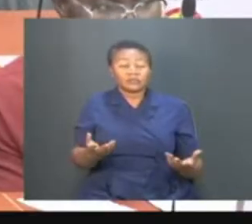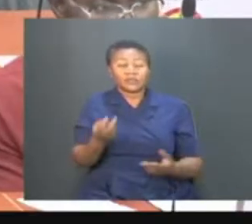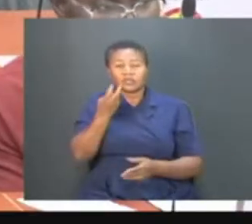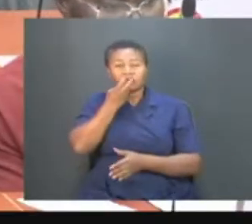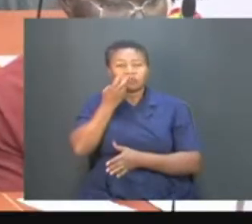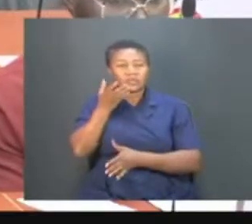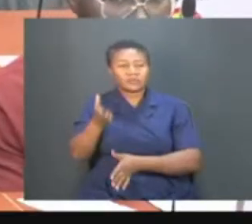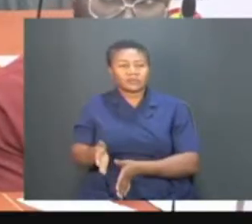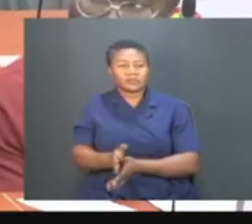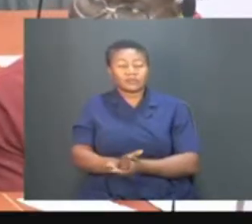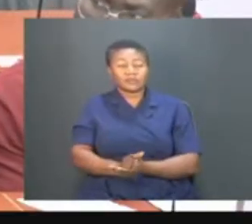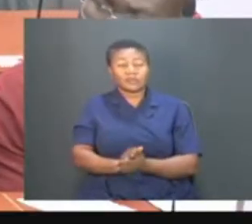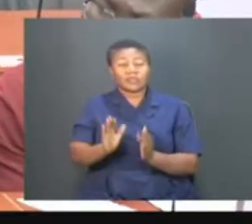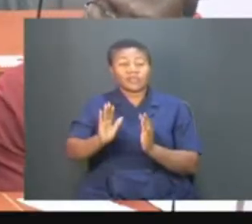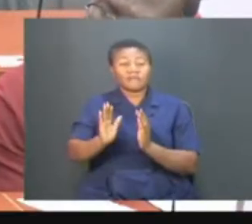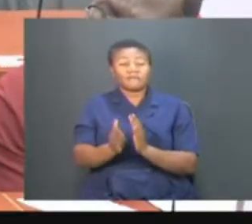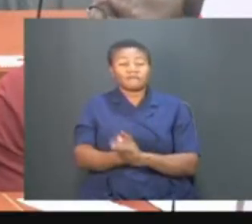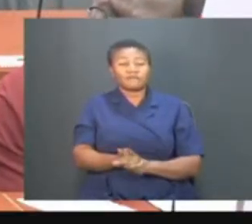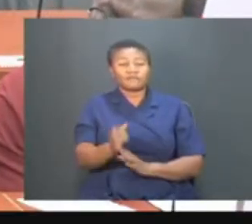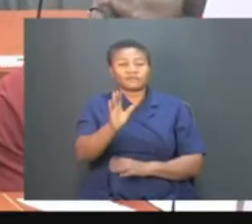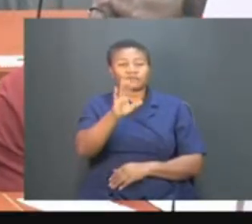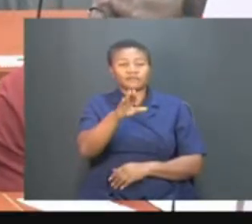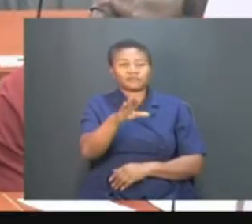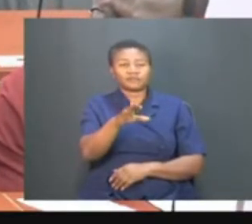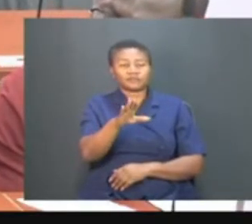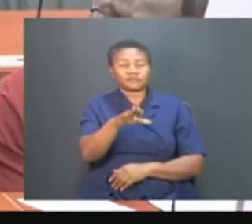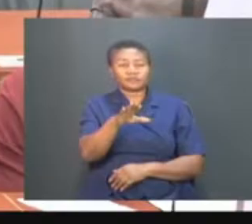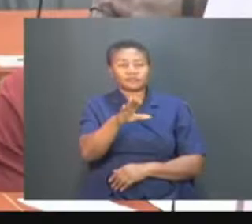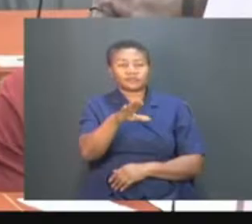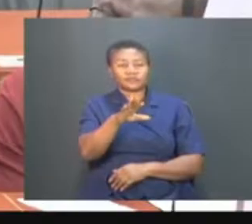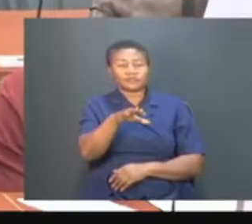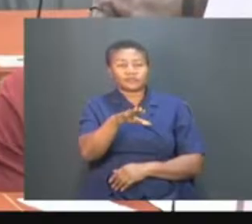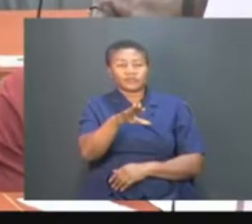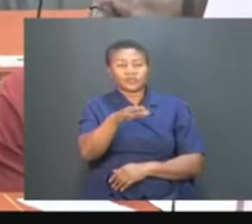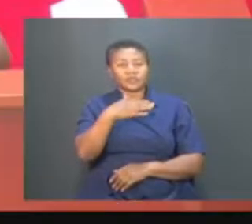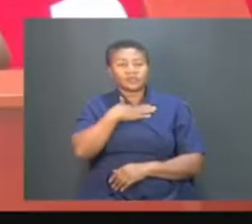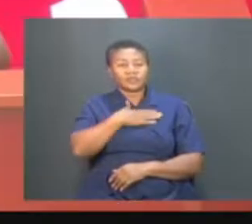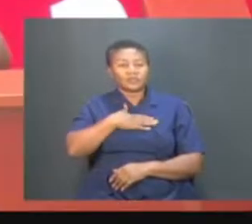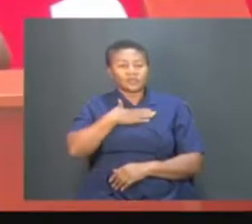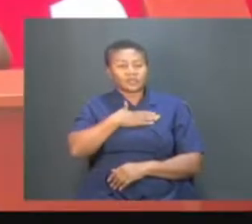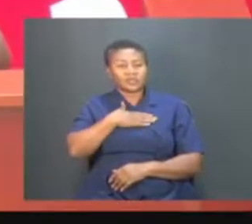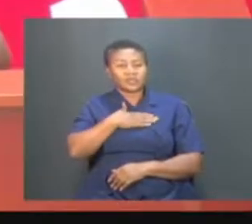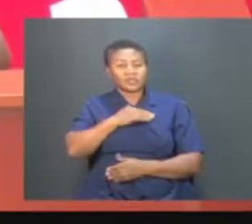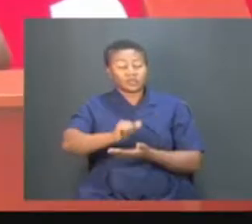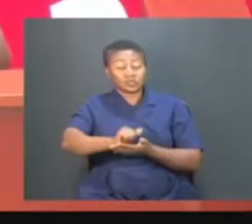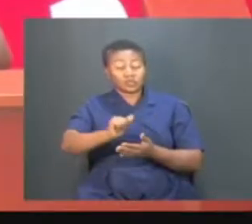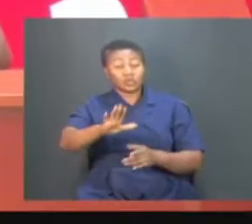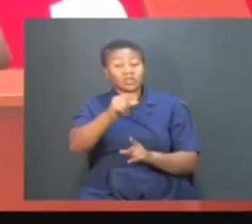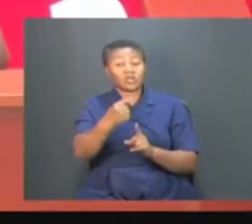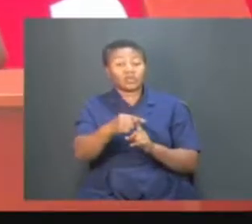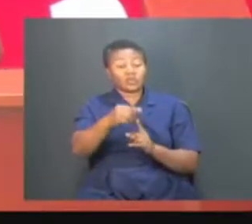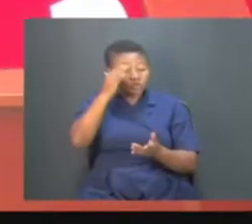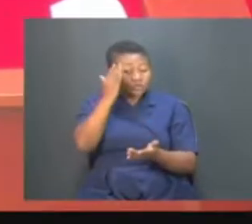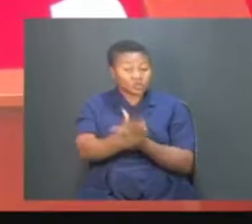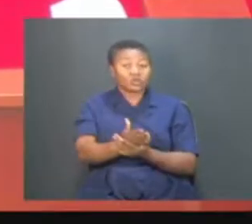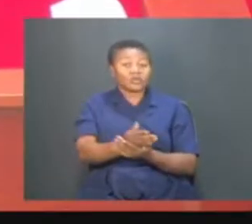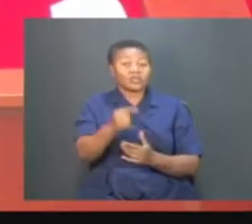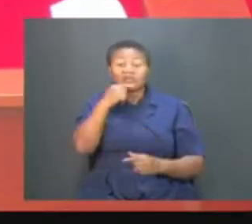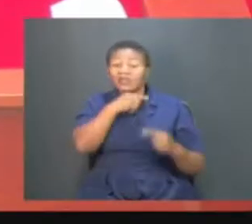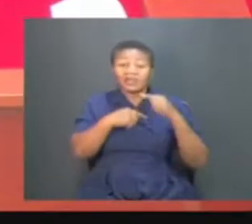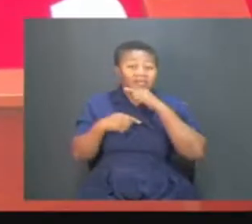by December... Stephen Amon, 3 minutes. Withdraw the word stop lying. Oh, sorry, Mr. Speaker. I've done